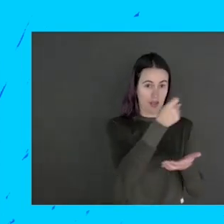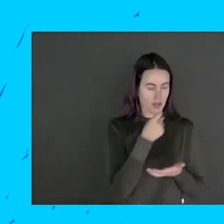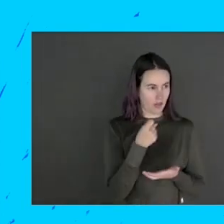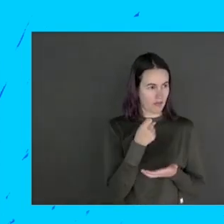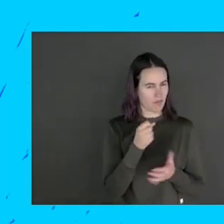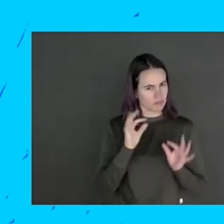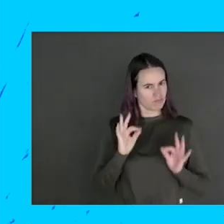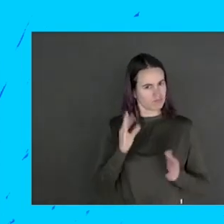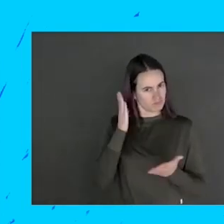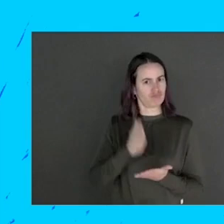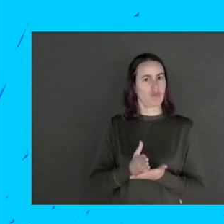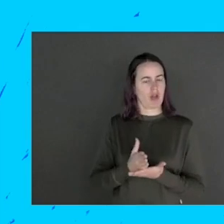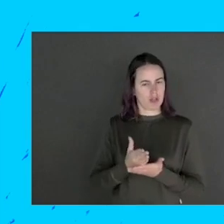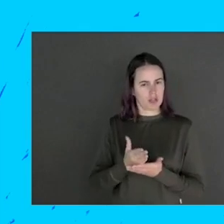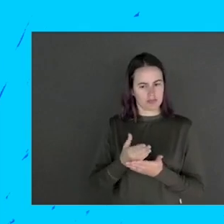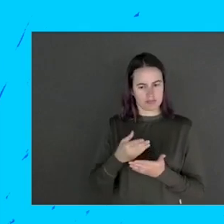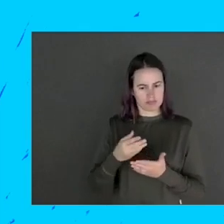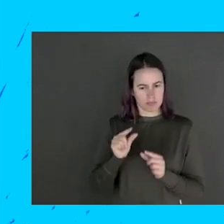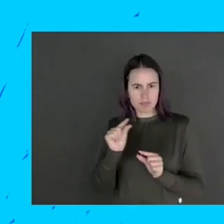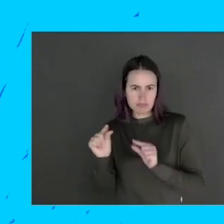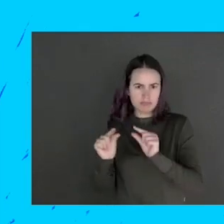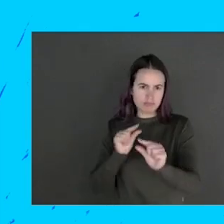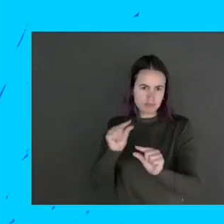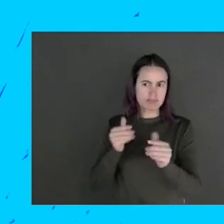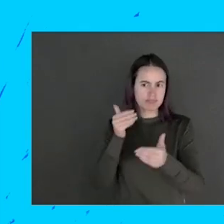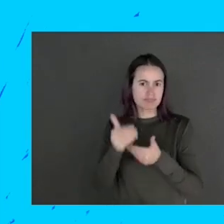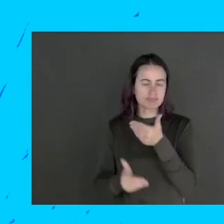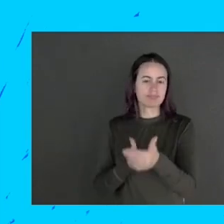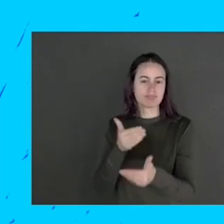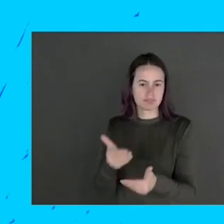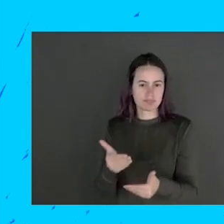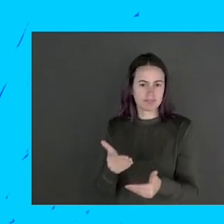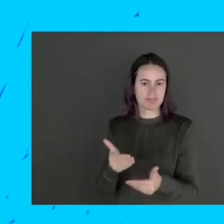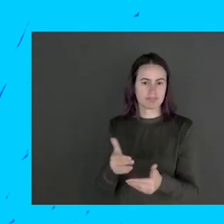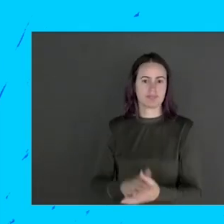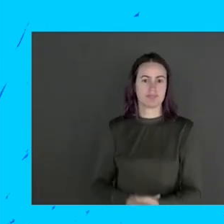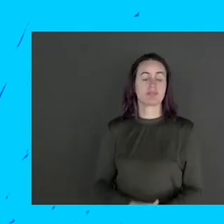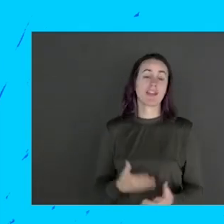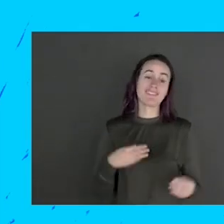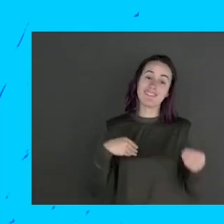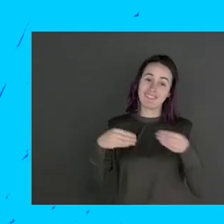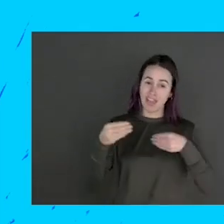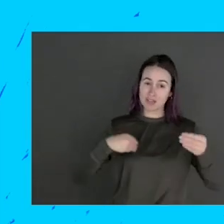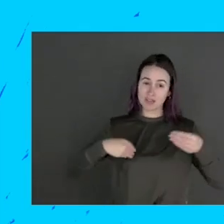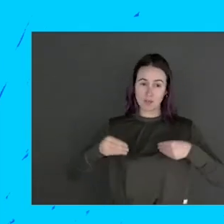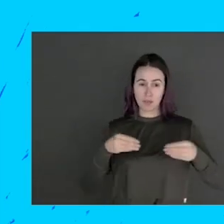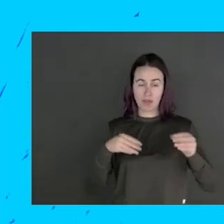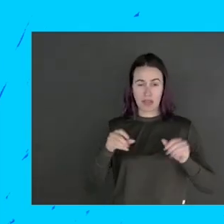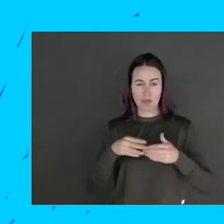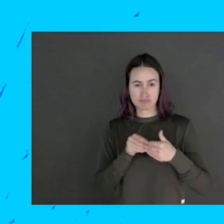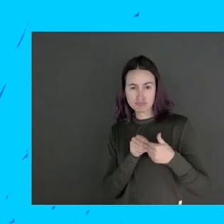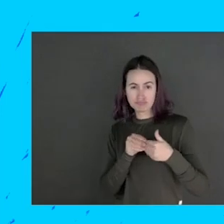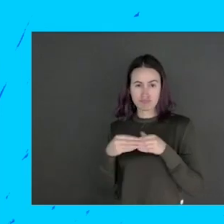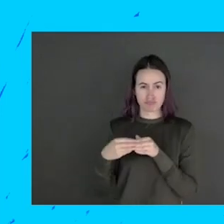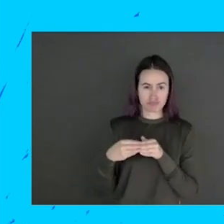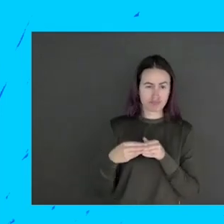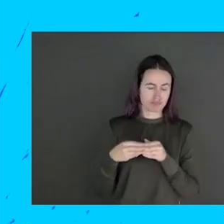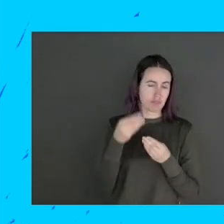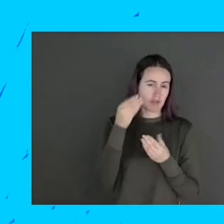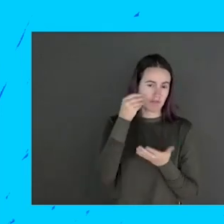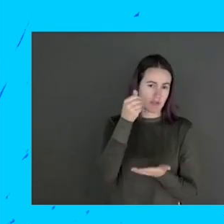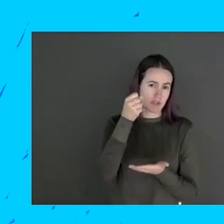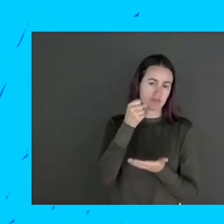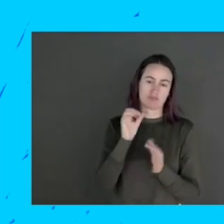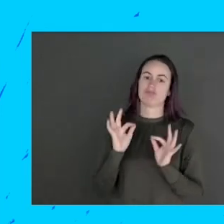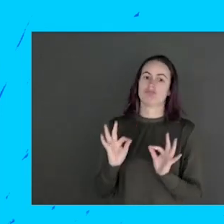you also explore possibilities of having flexible funding. That can be done. You can either have a